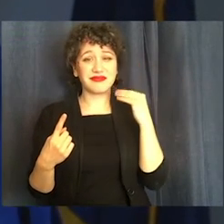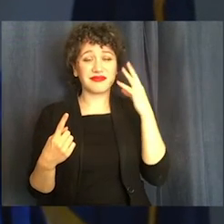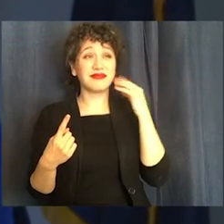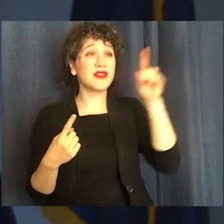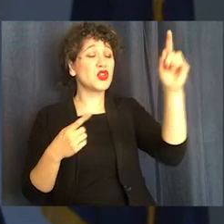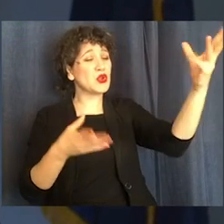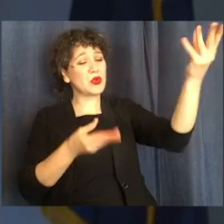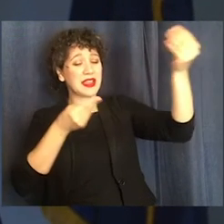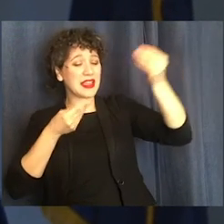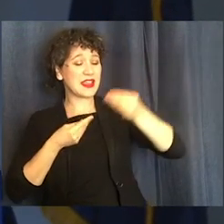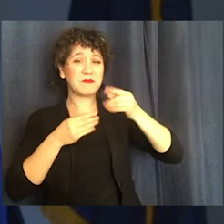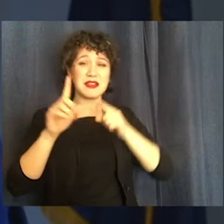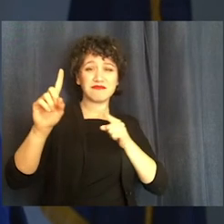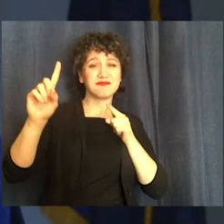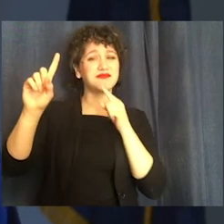purpose. Yeah, you've given me